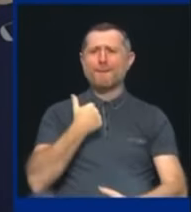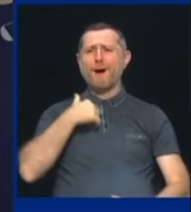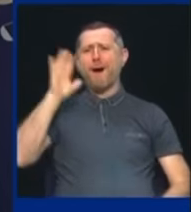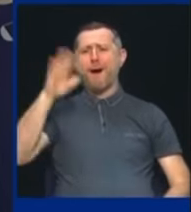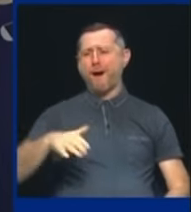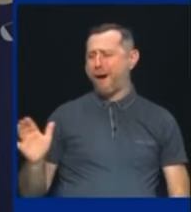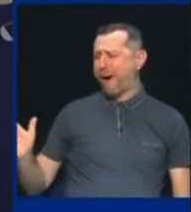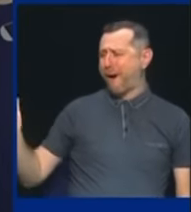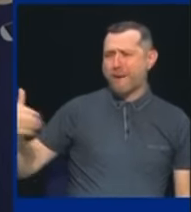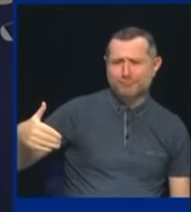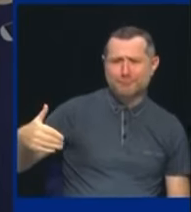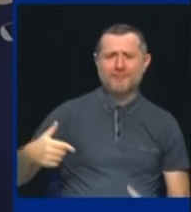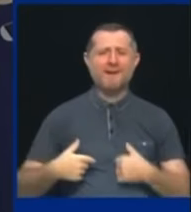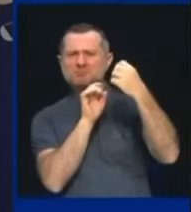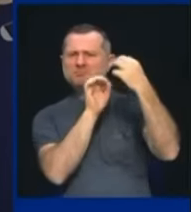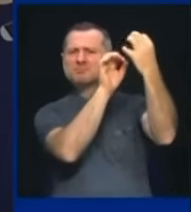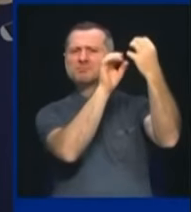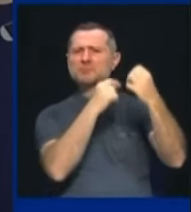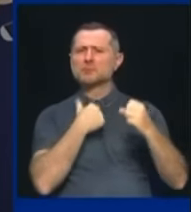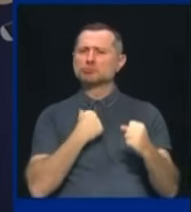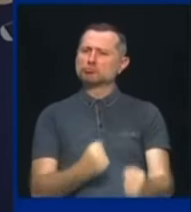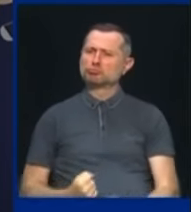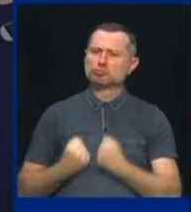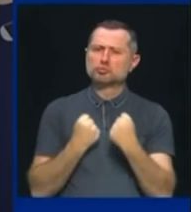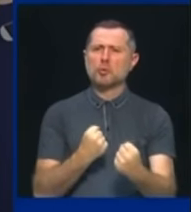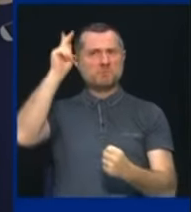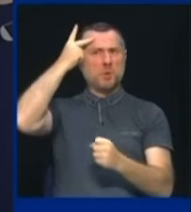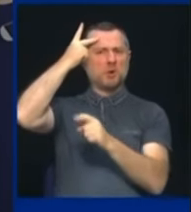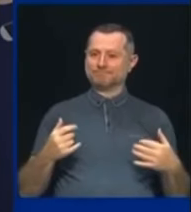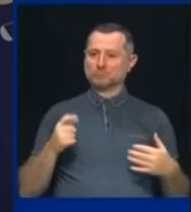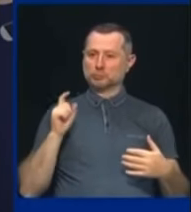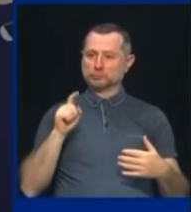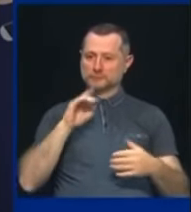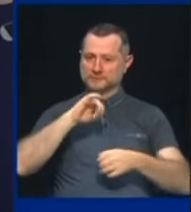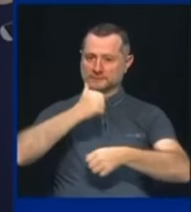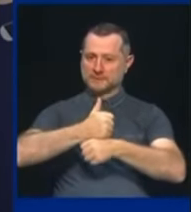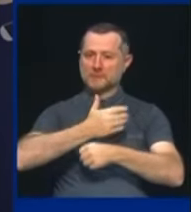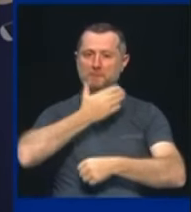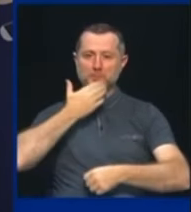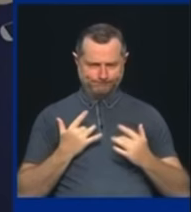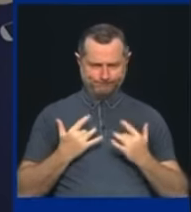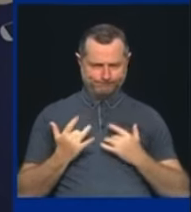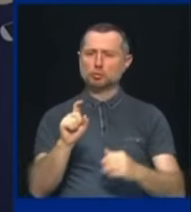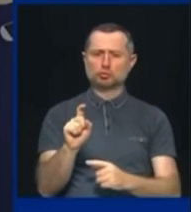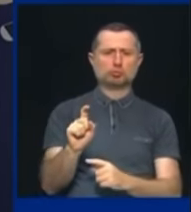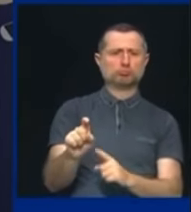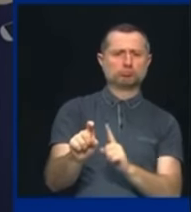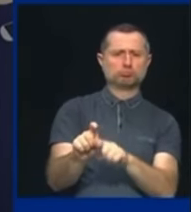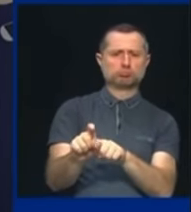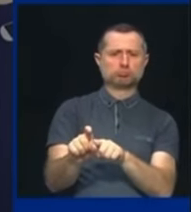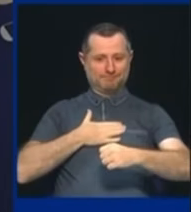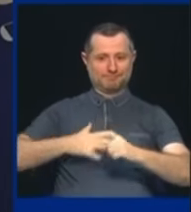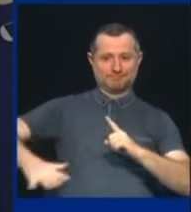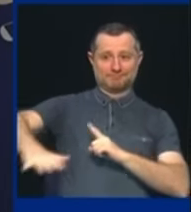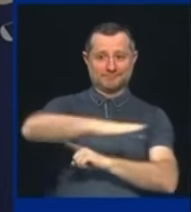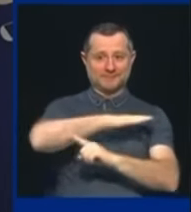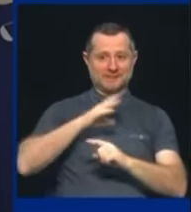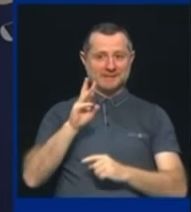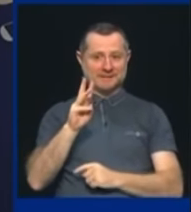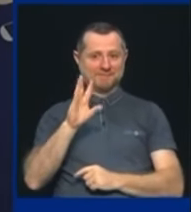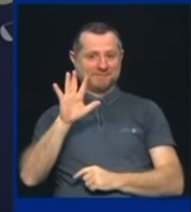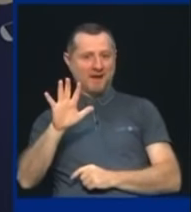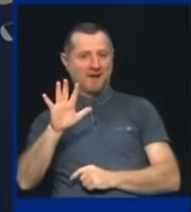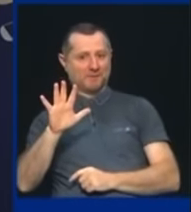while taking a picture was friendly. I believe it is fair. But the contact is too hot. Only